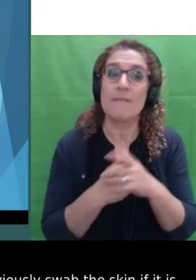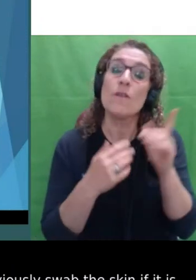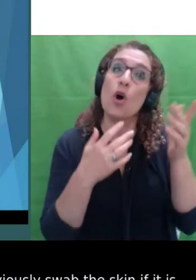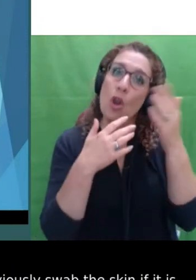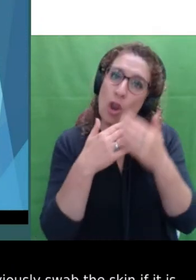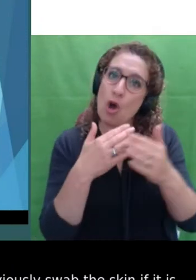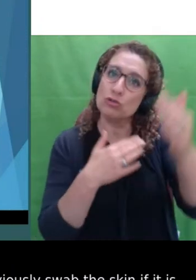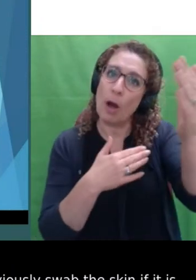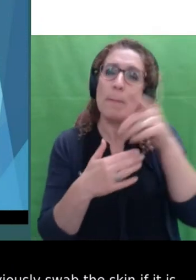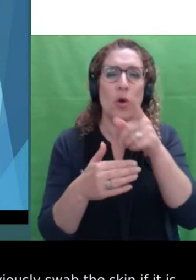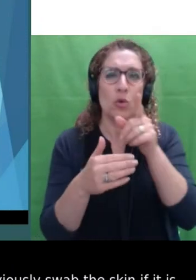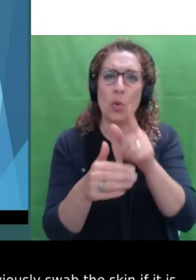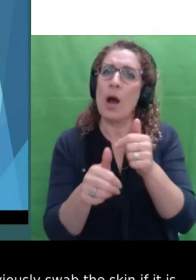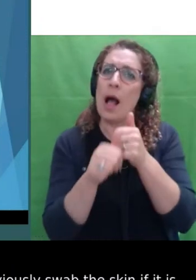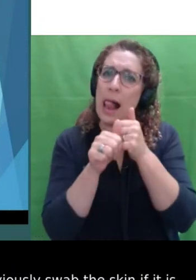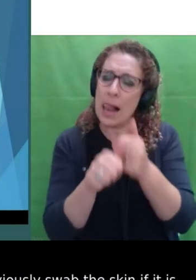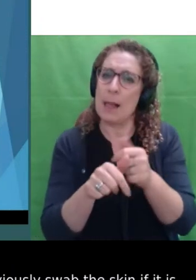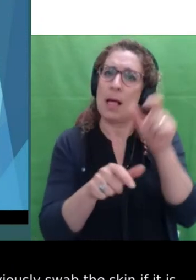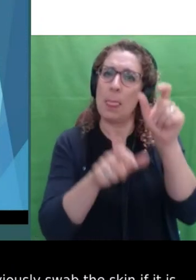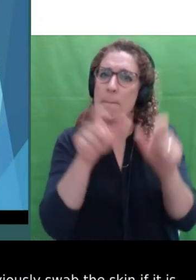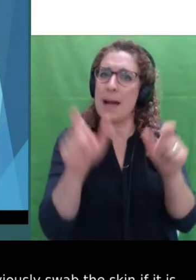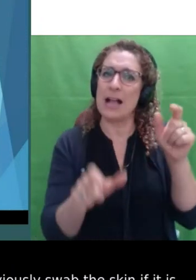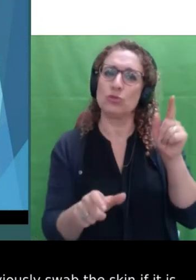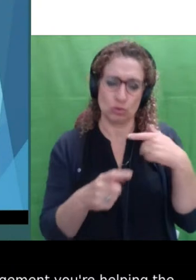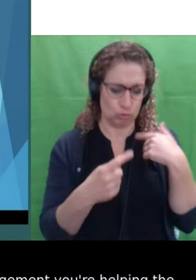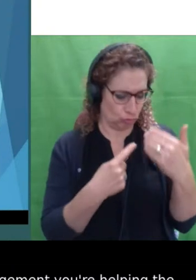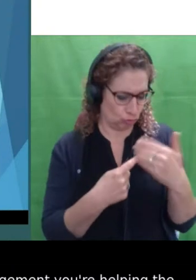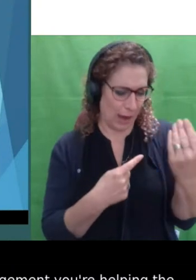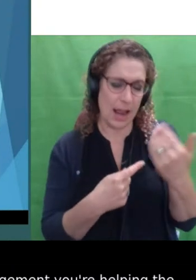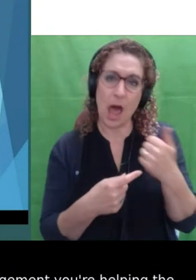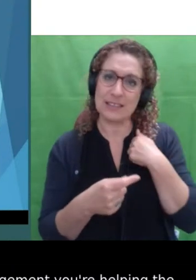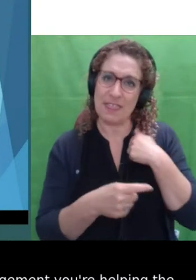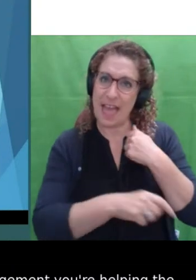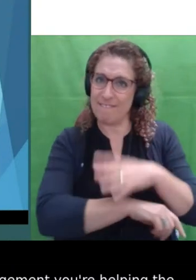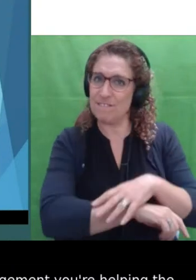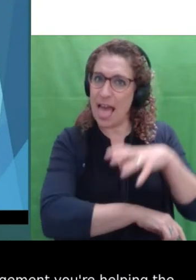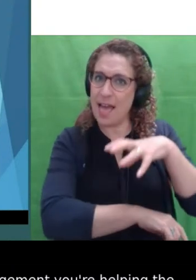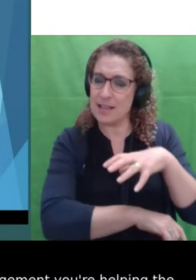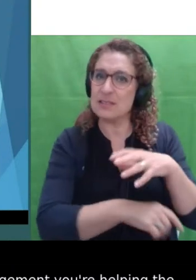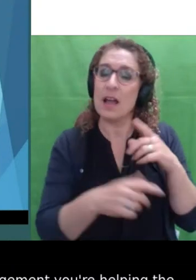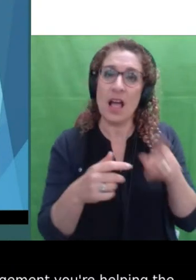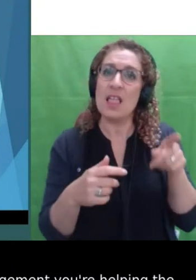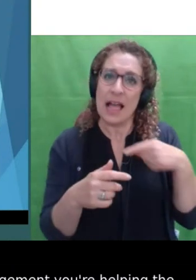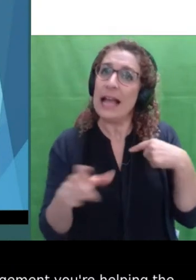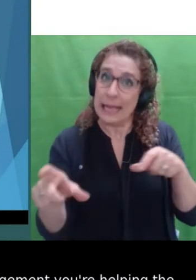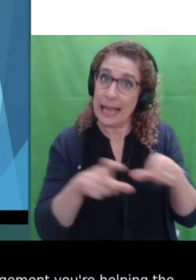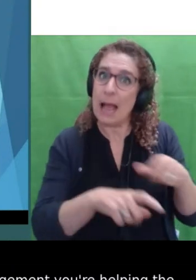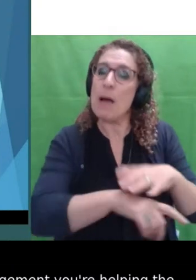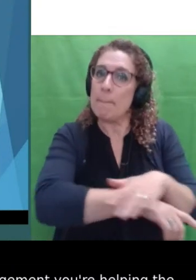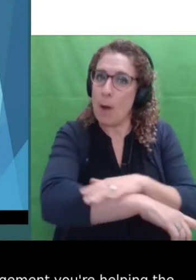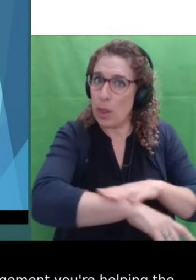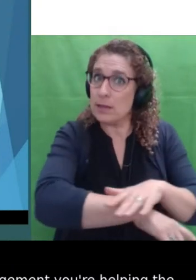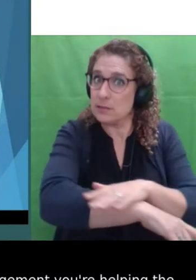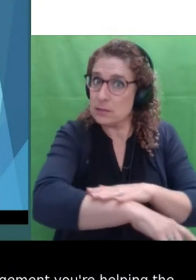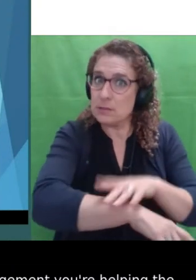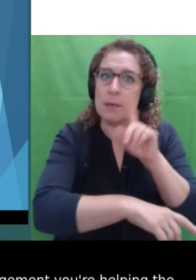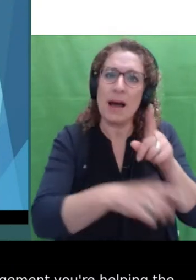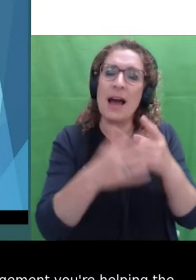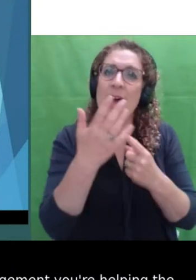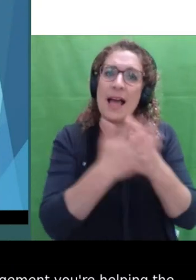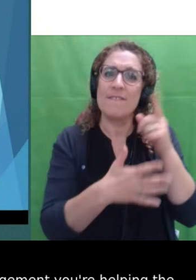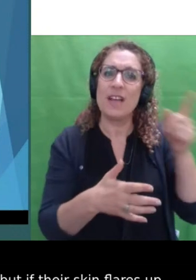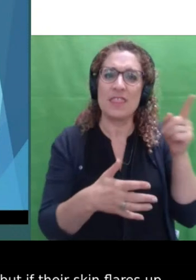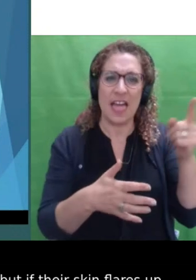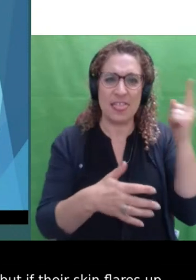the patient to recognize their flares so they continue with their emollients but if their skin flares up and think of my waveform